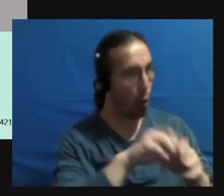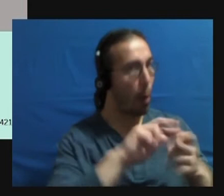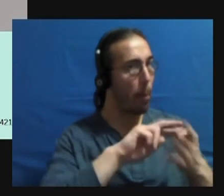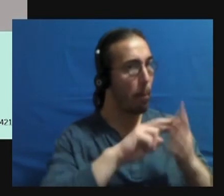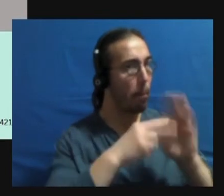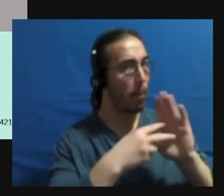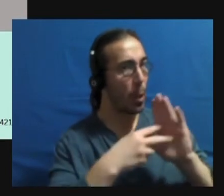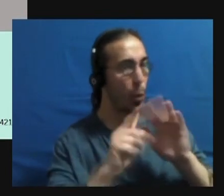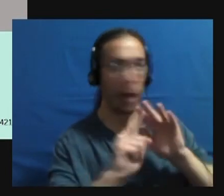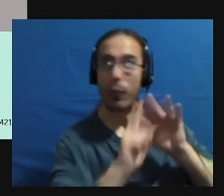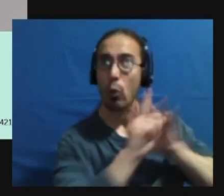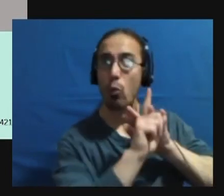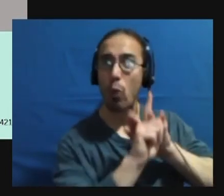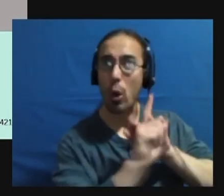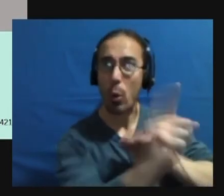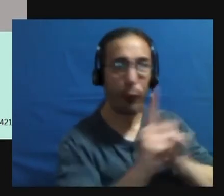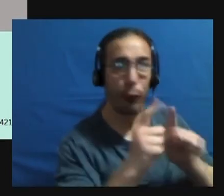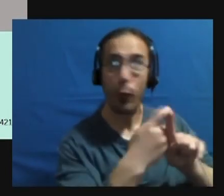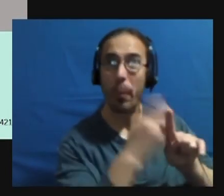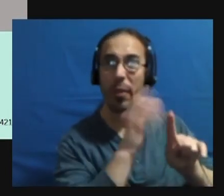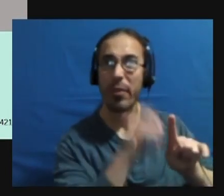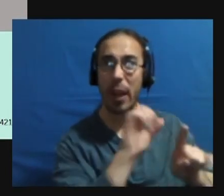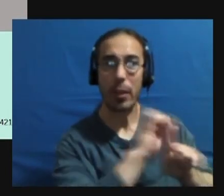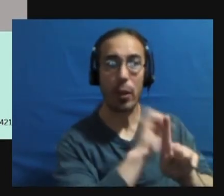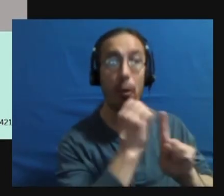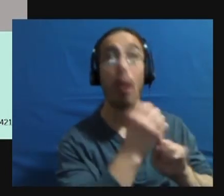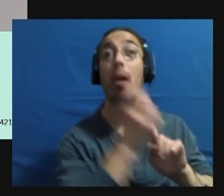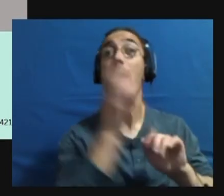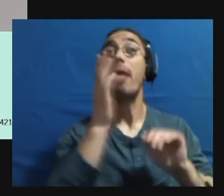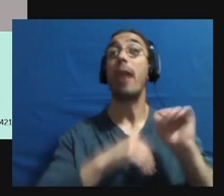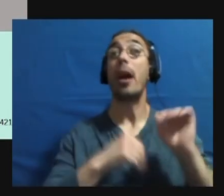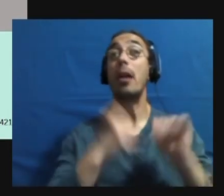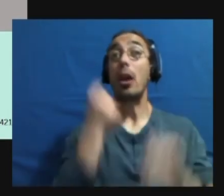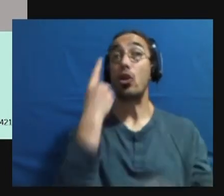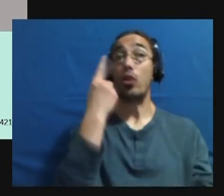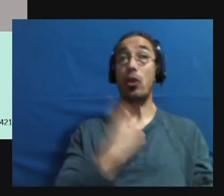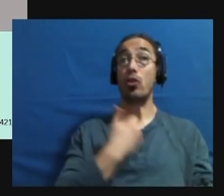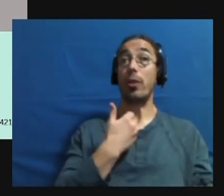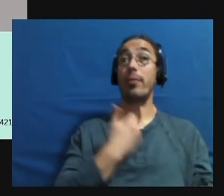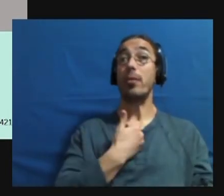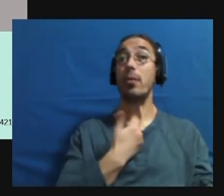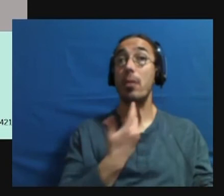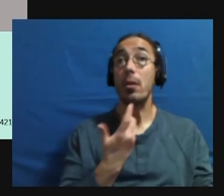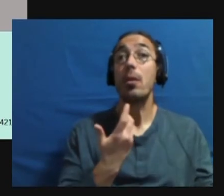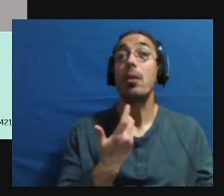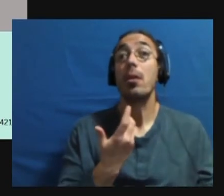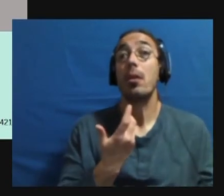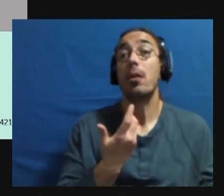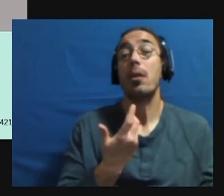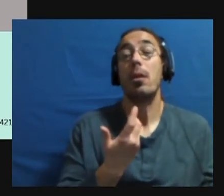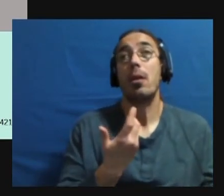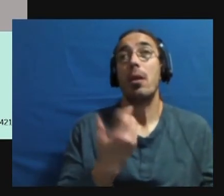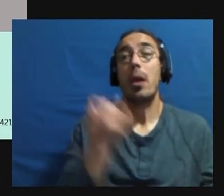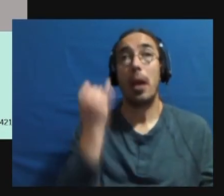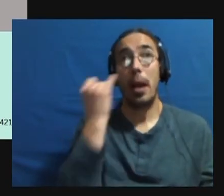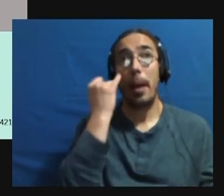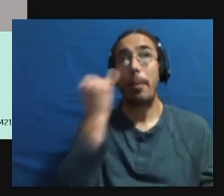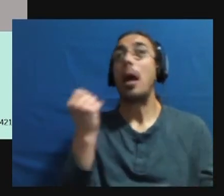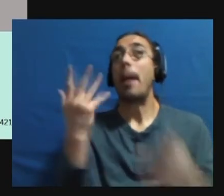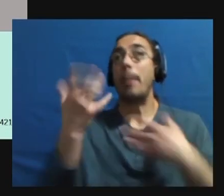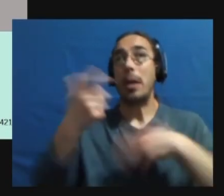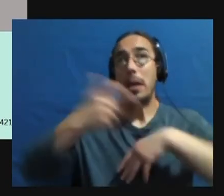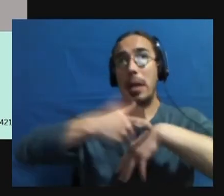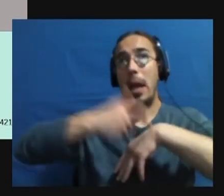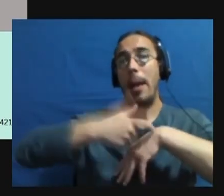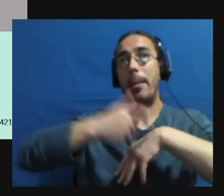run away from instead of understanding ourselves and knowing ourselves, then imagine how many times we're going to need